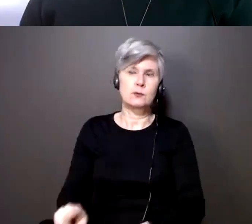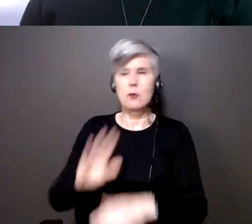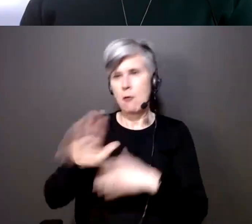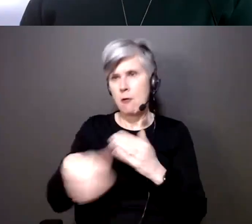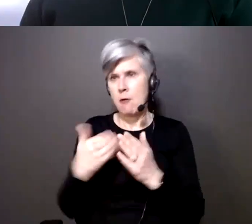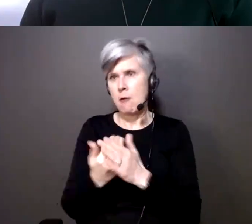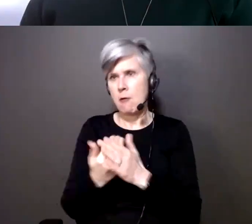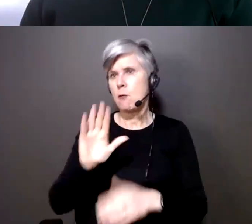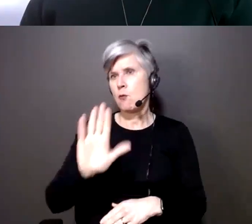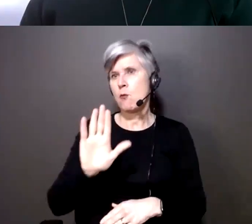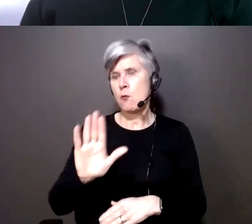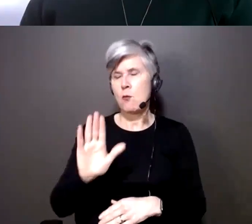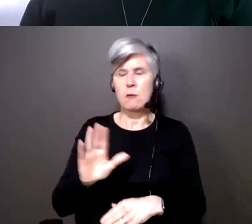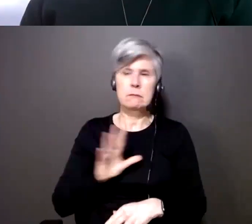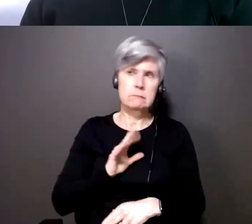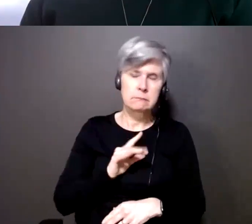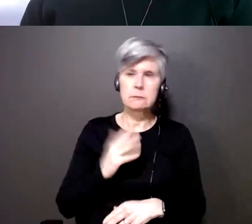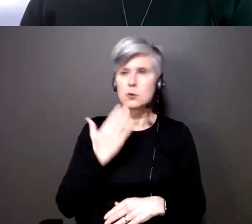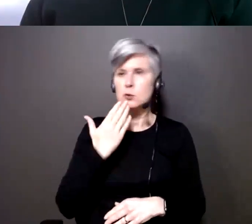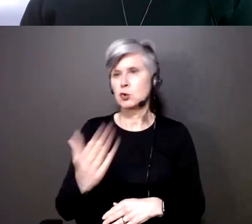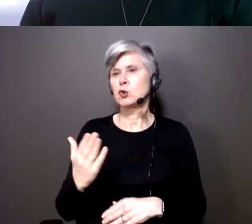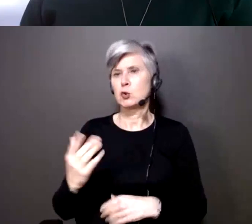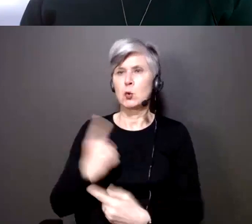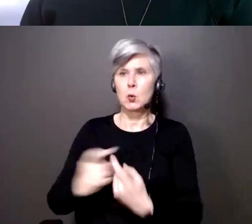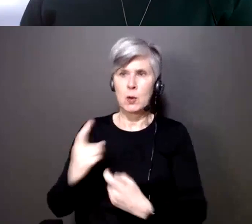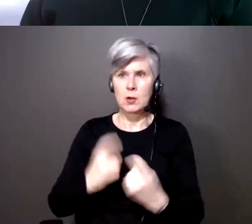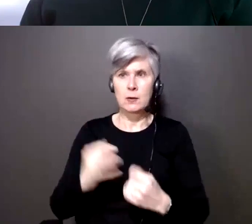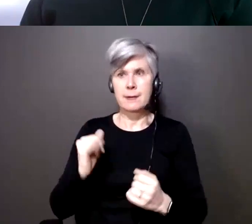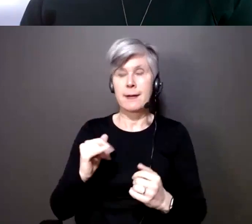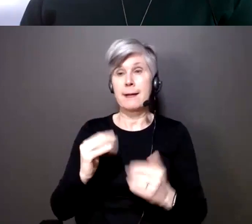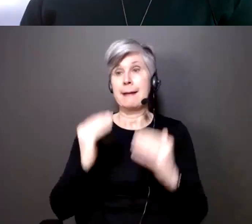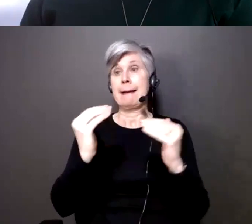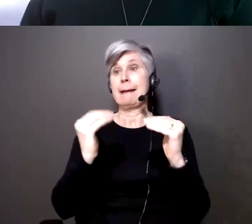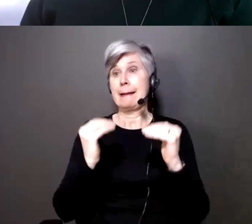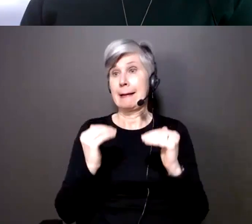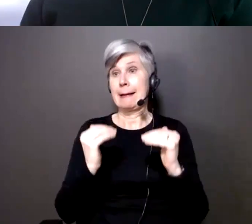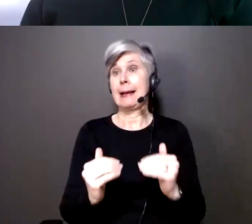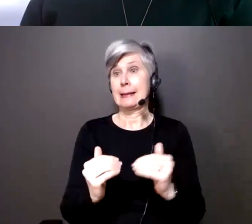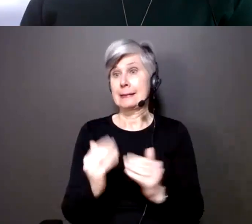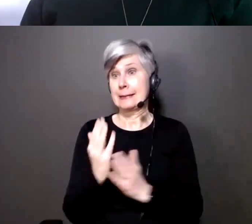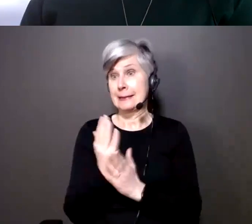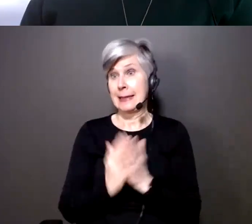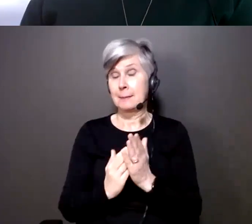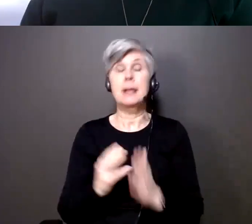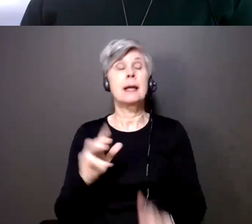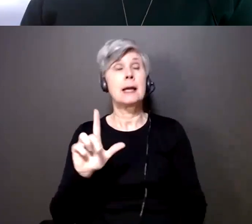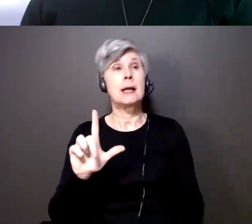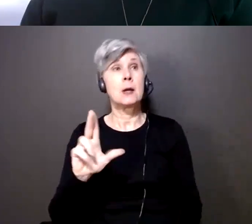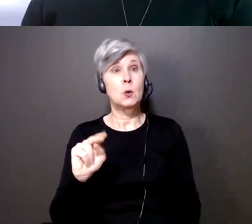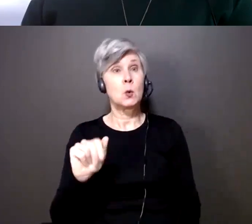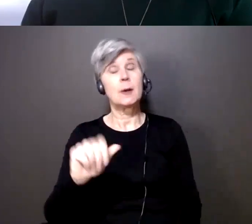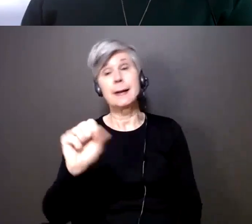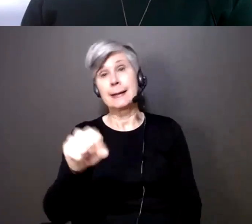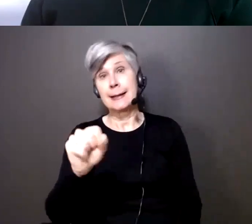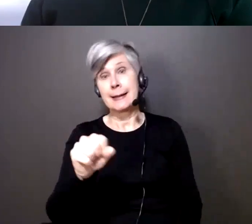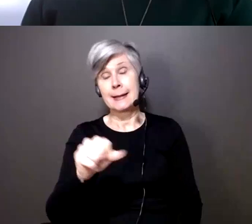Clara. Absolutely. We'll have, I want to direct people to canada.ca,